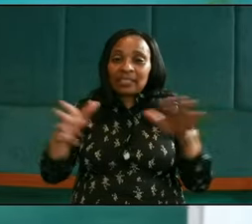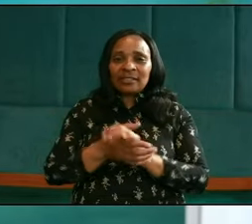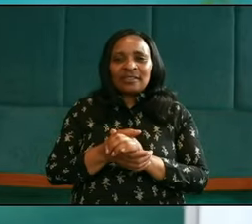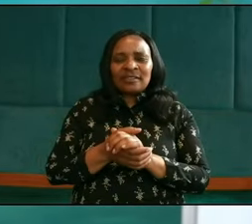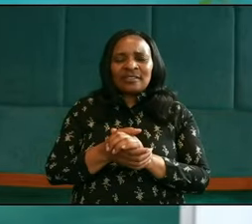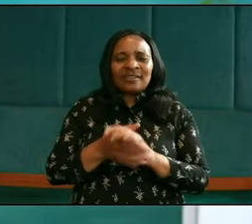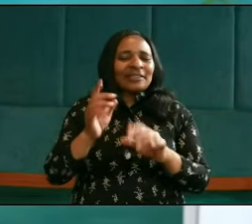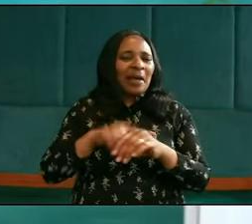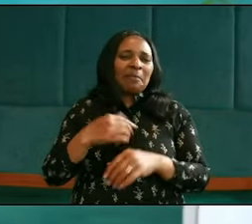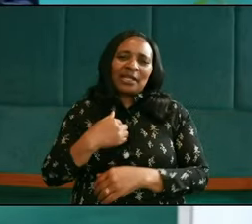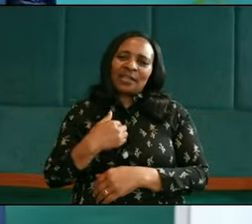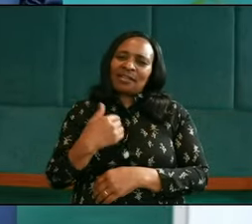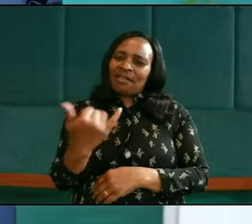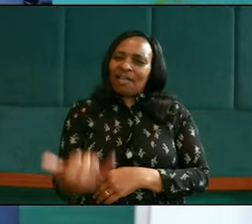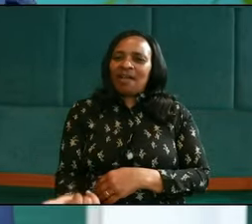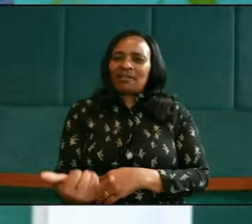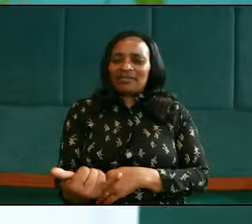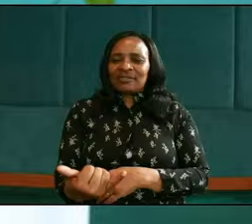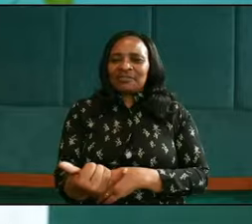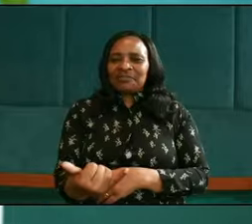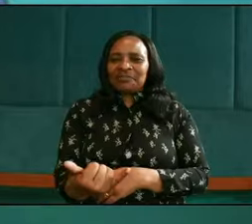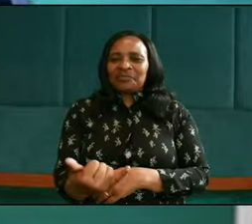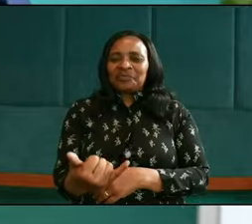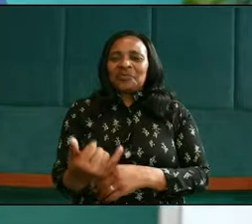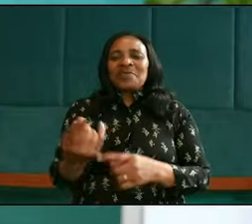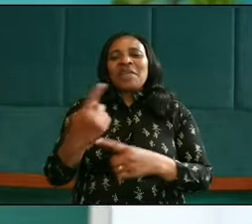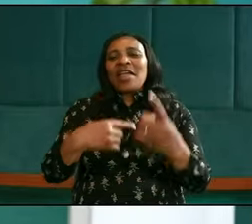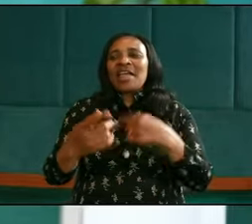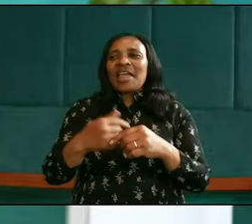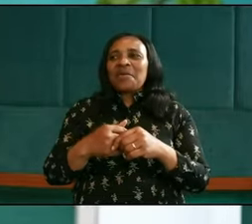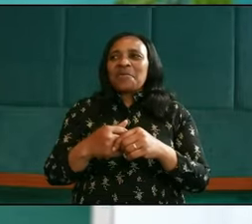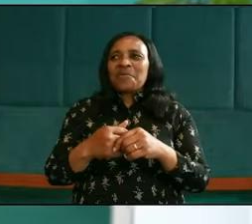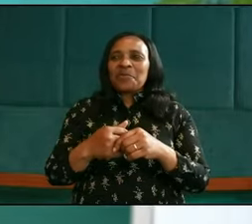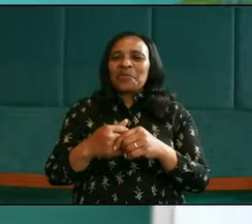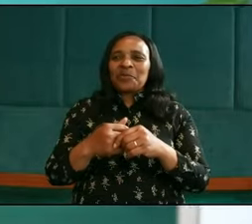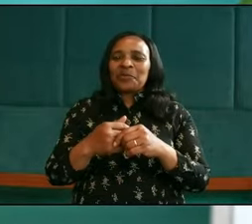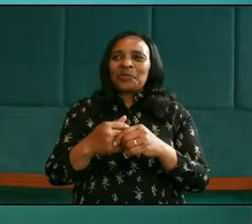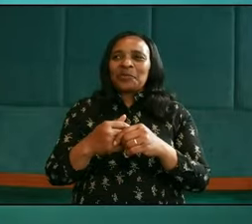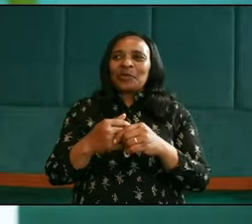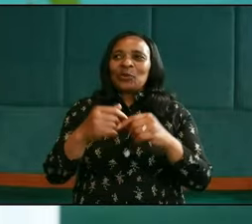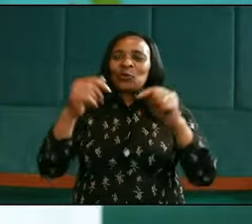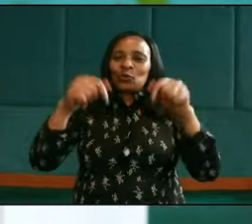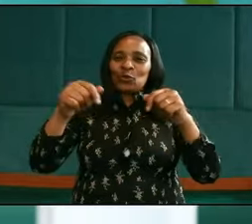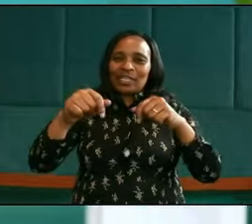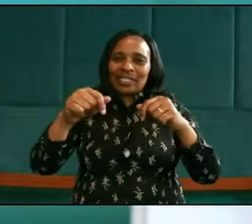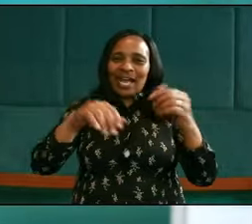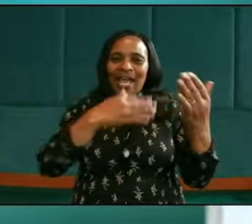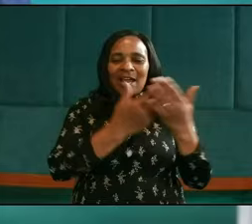When I was young, I was home this week. By the way, I came past midnight. Today is when I reached